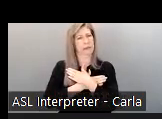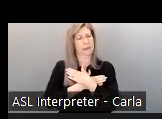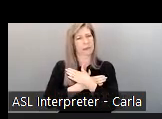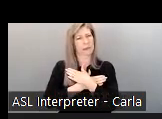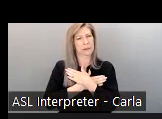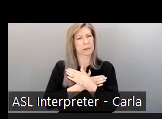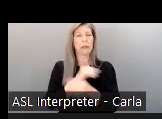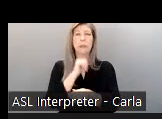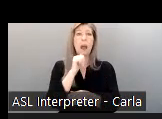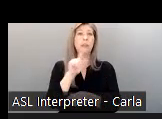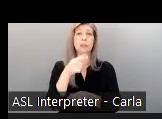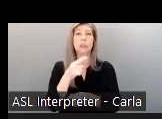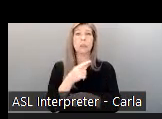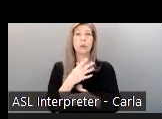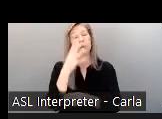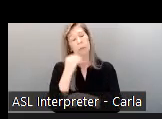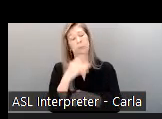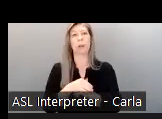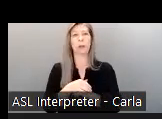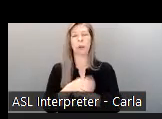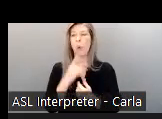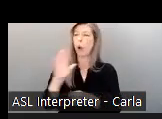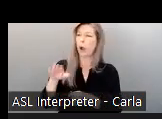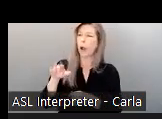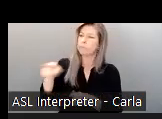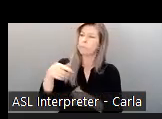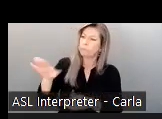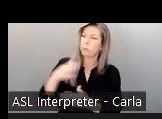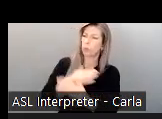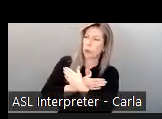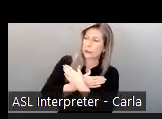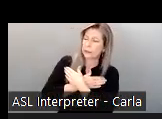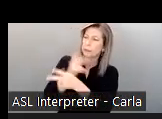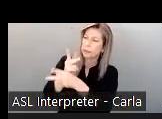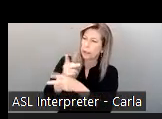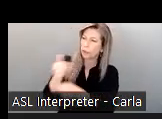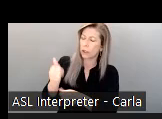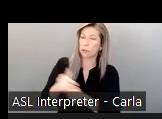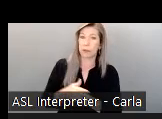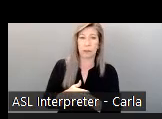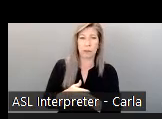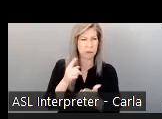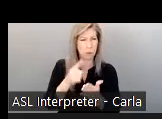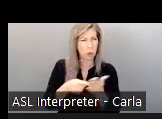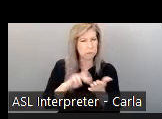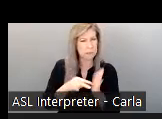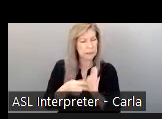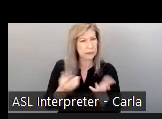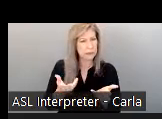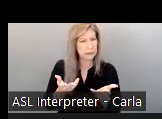we just say, oh, you should rest or take care of yourself, but that can mean so many different things to different